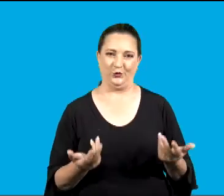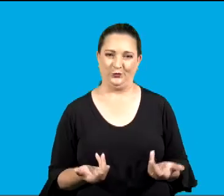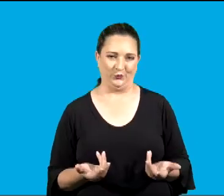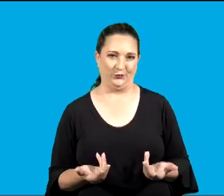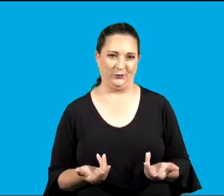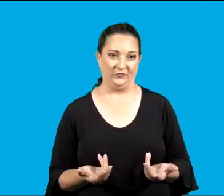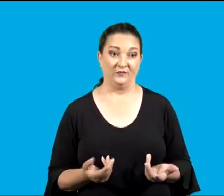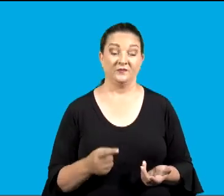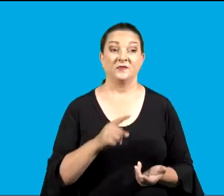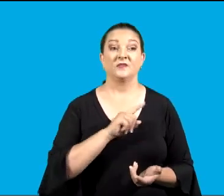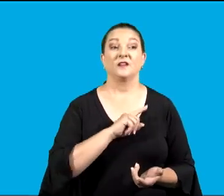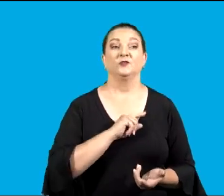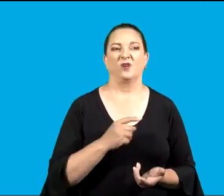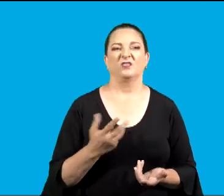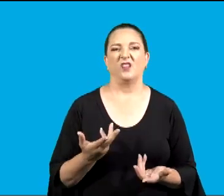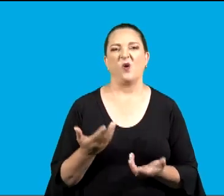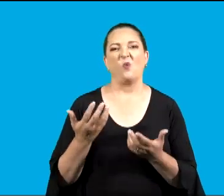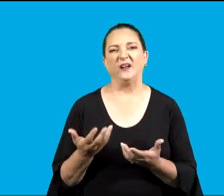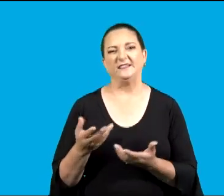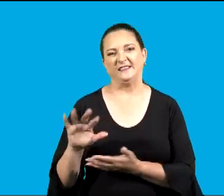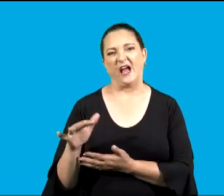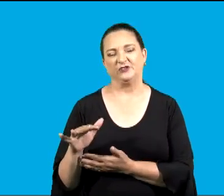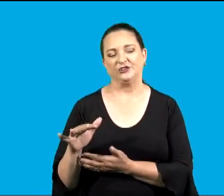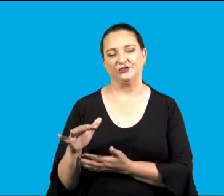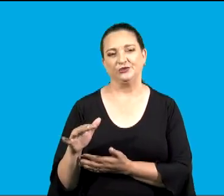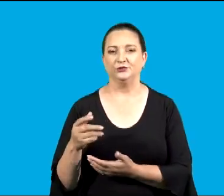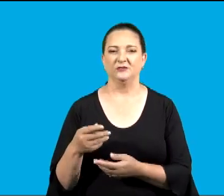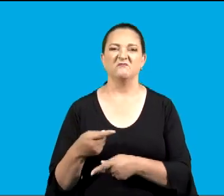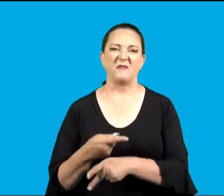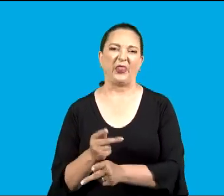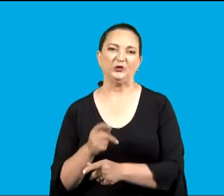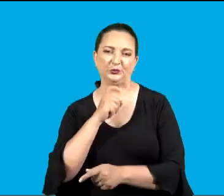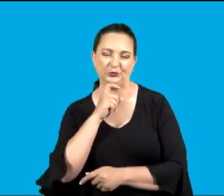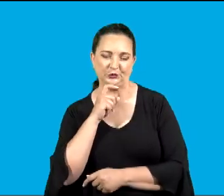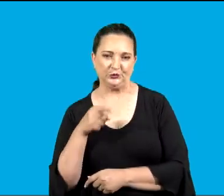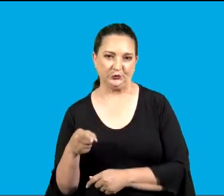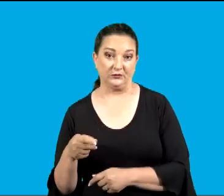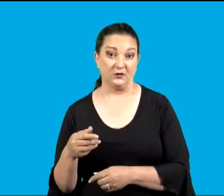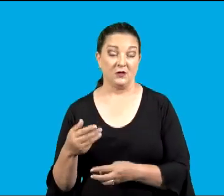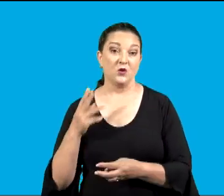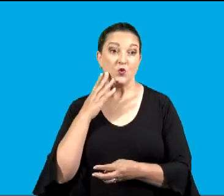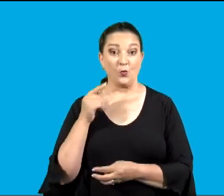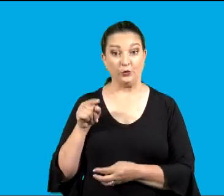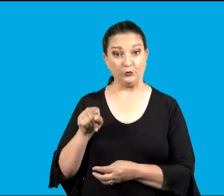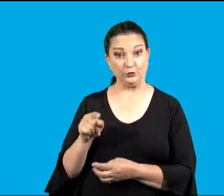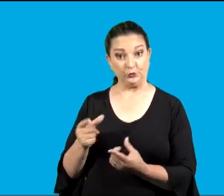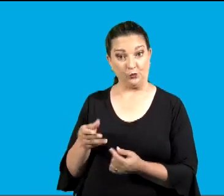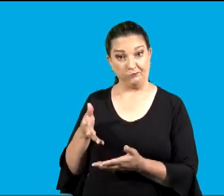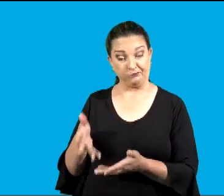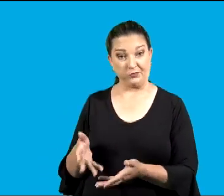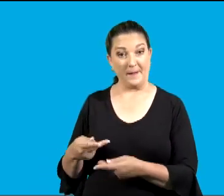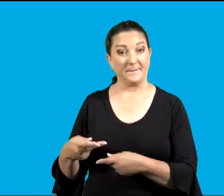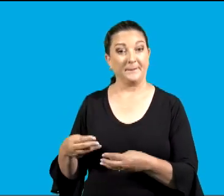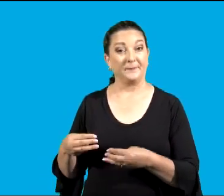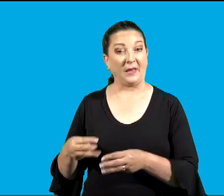that, we've been told to use the weighted average method. And then, when we're doing that, we will now say,